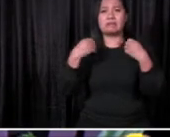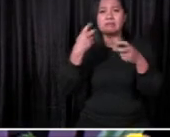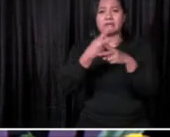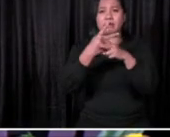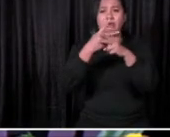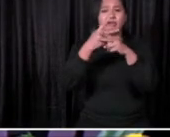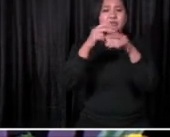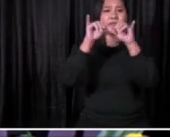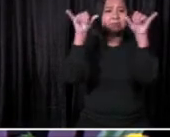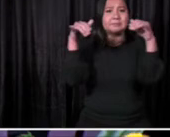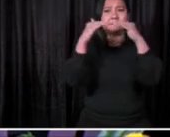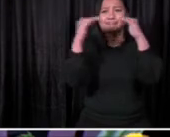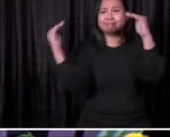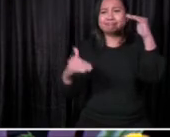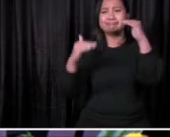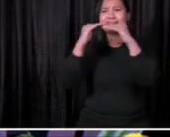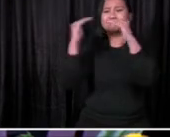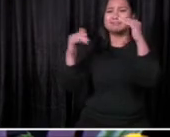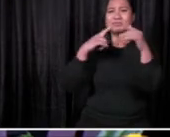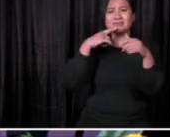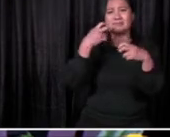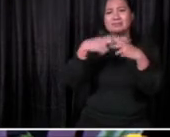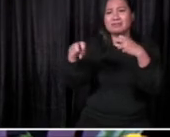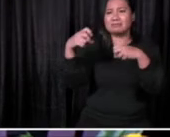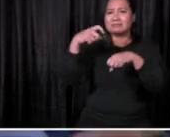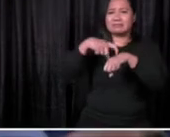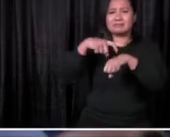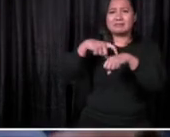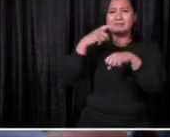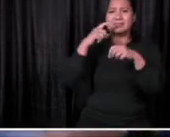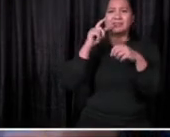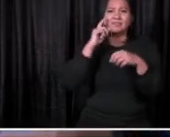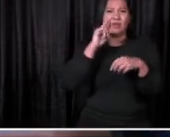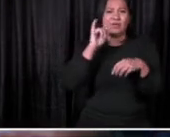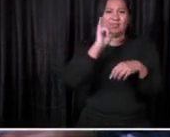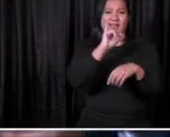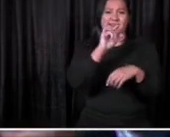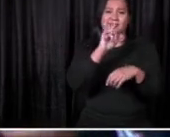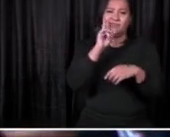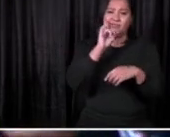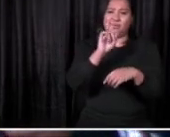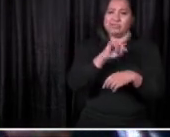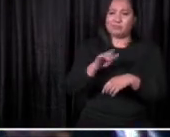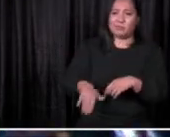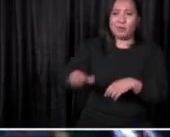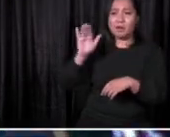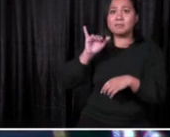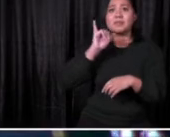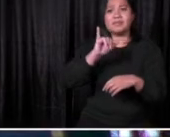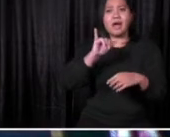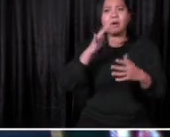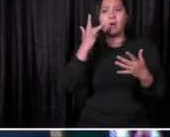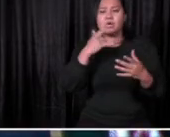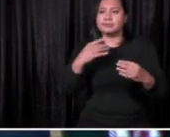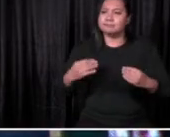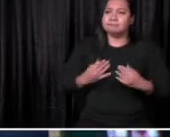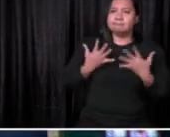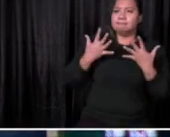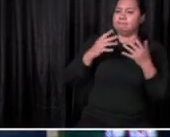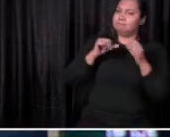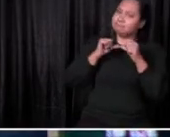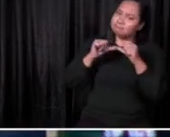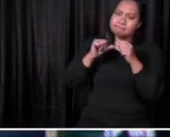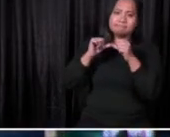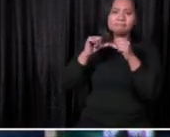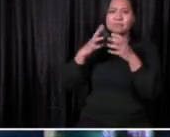difficult time in the healthcare system where she grew up. And that inspired her commitment to provide